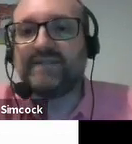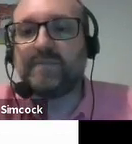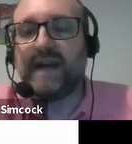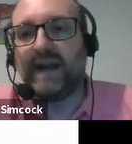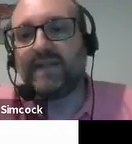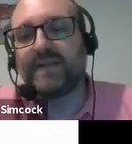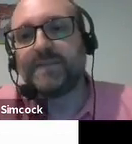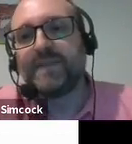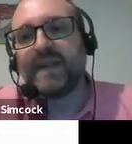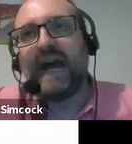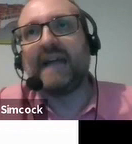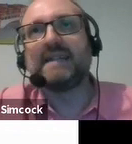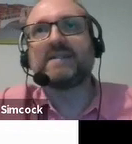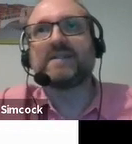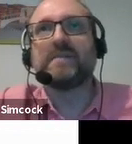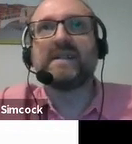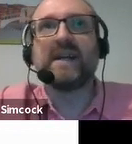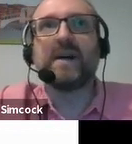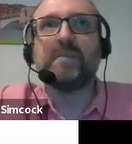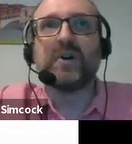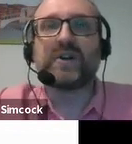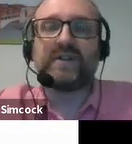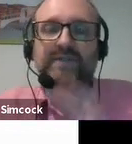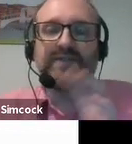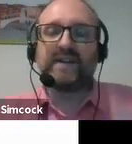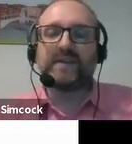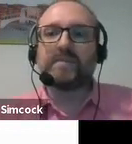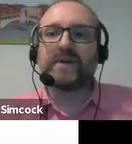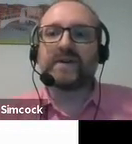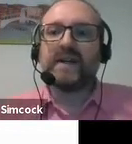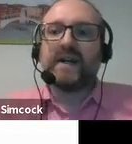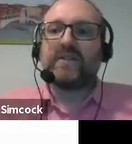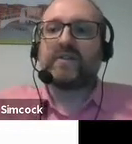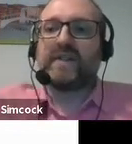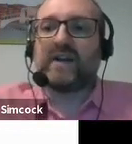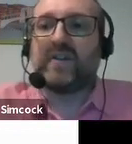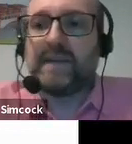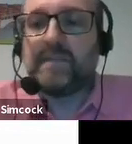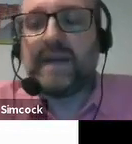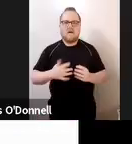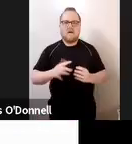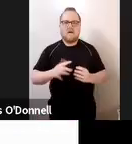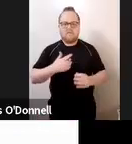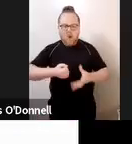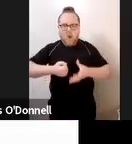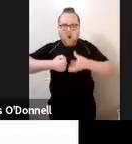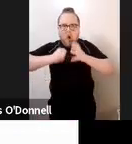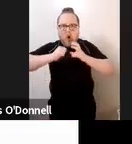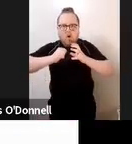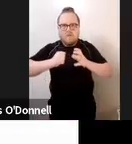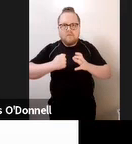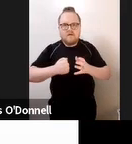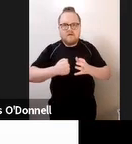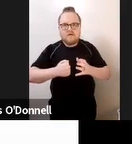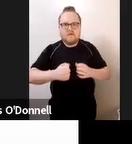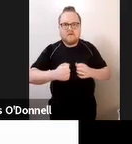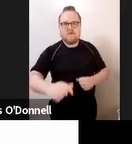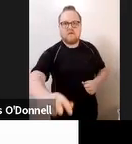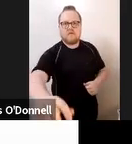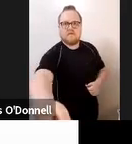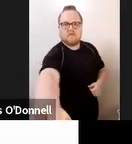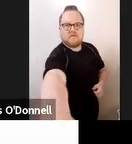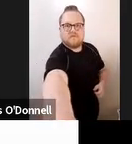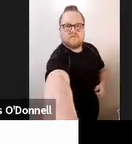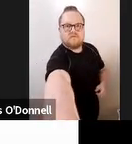you're going to have a bath. Handing somebody a mug. They feel the mug. And through that, create meaning. We're going to have a